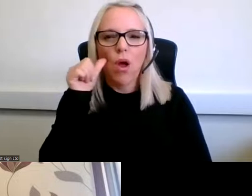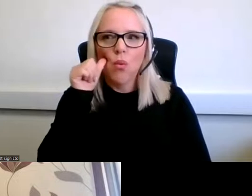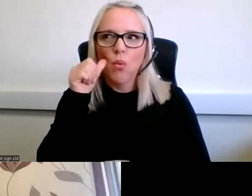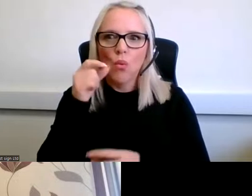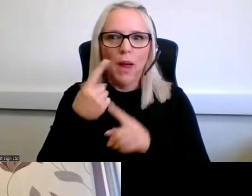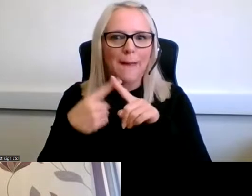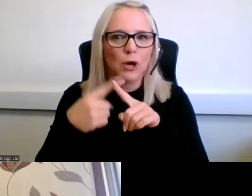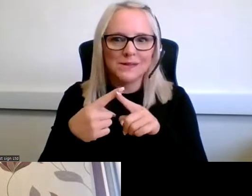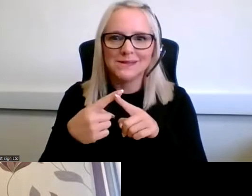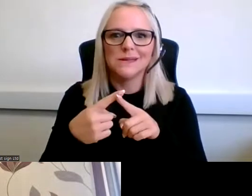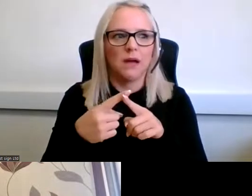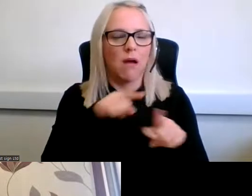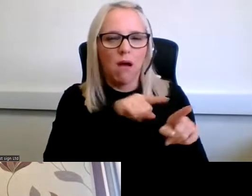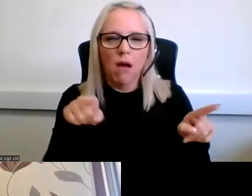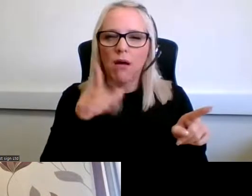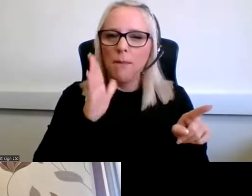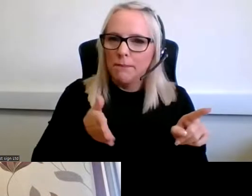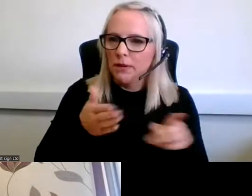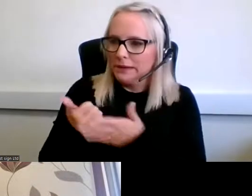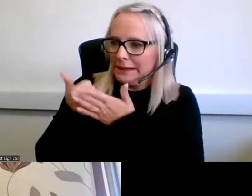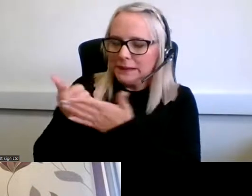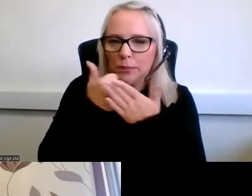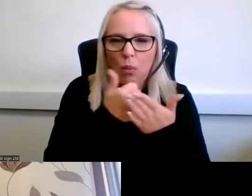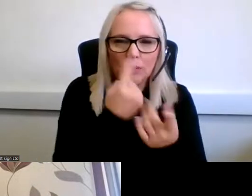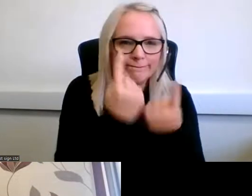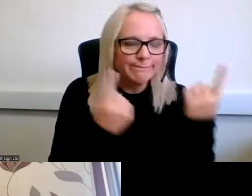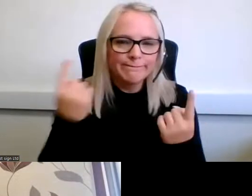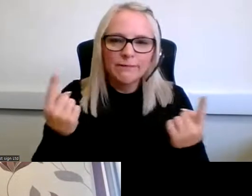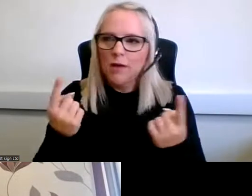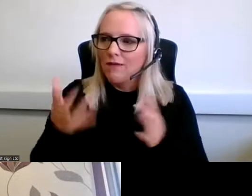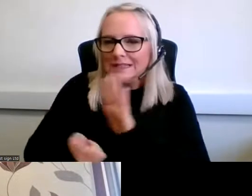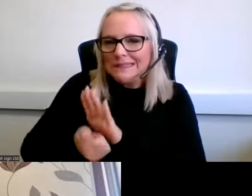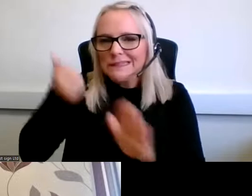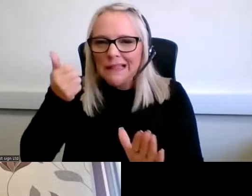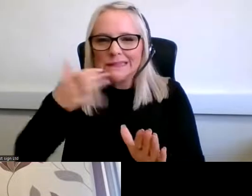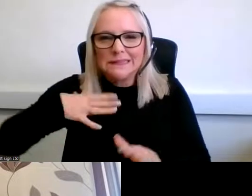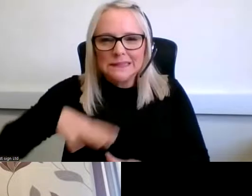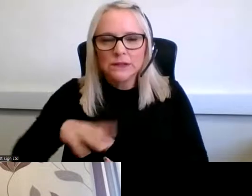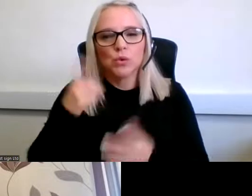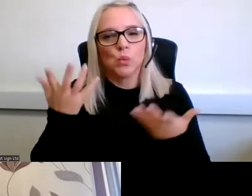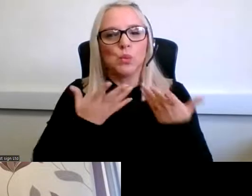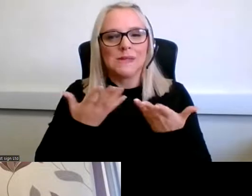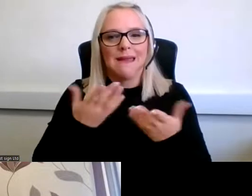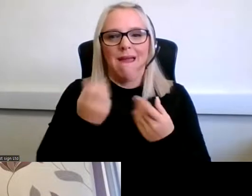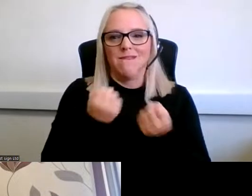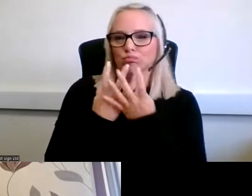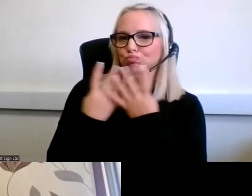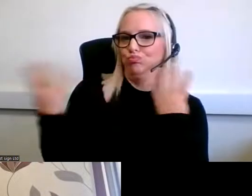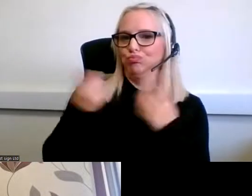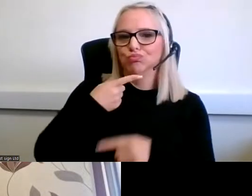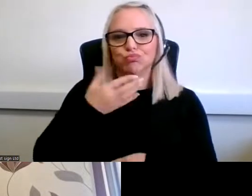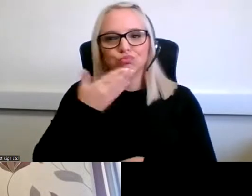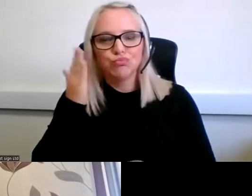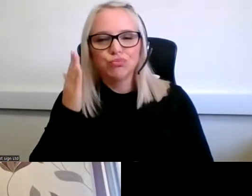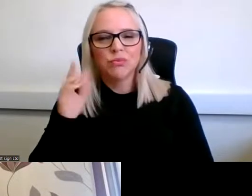and support each other with our differing needs and skills. And so all speakers today will be talking about their approach to ensuring their volunteer makes